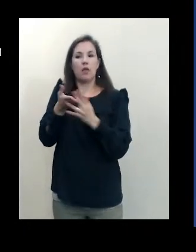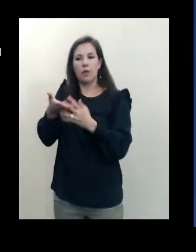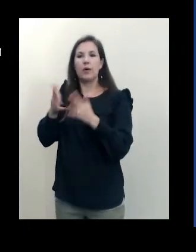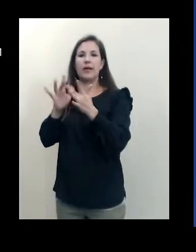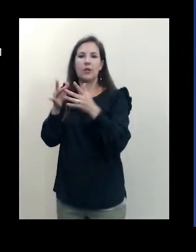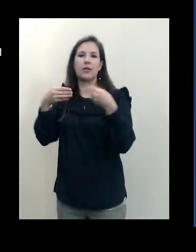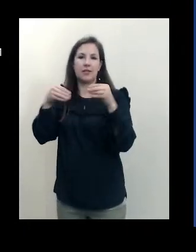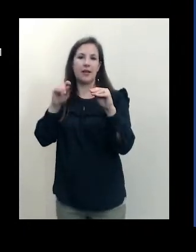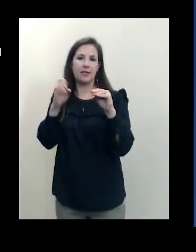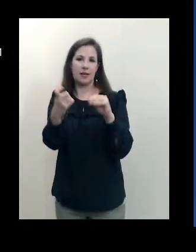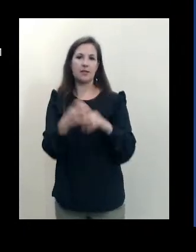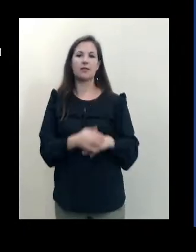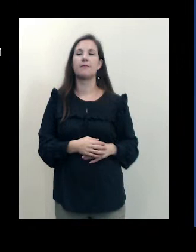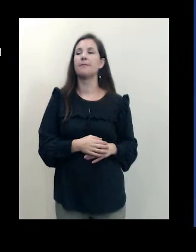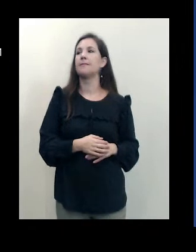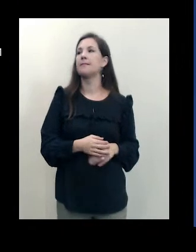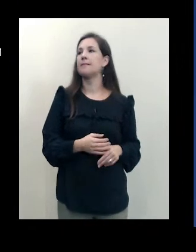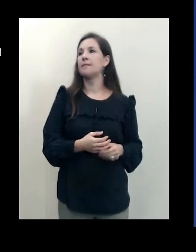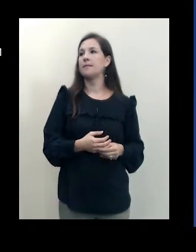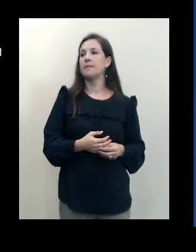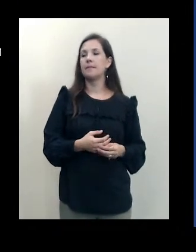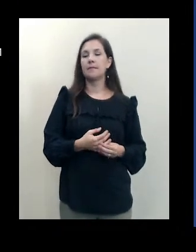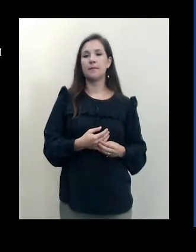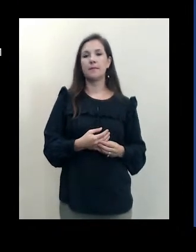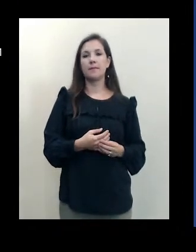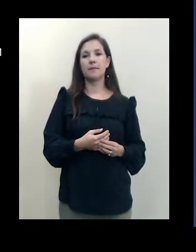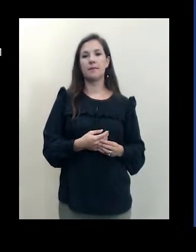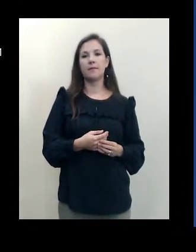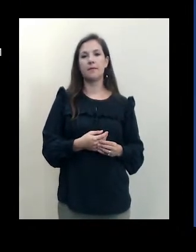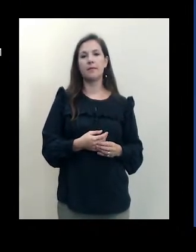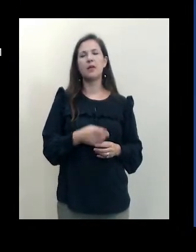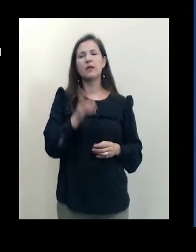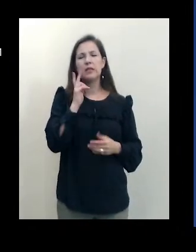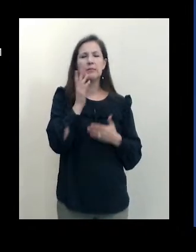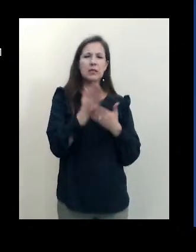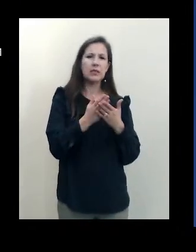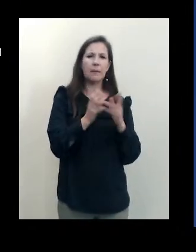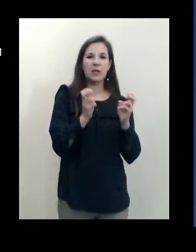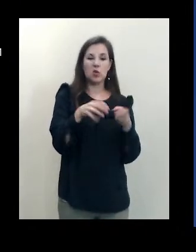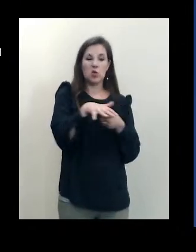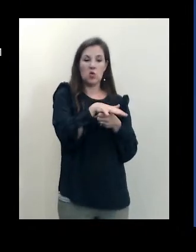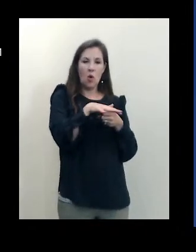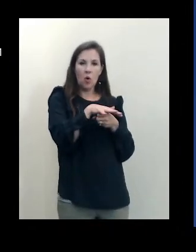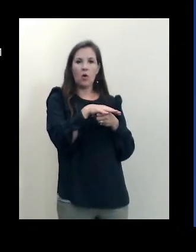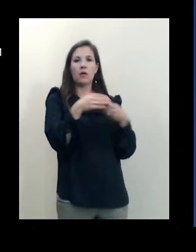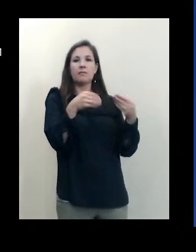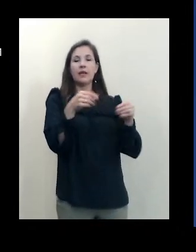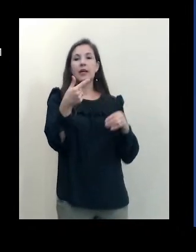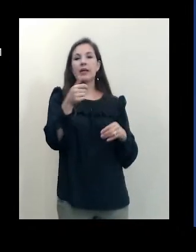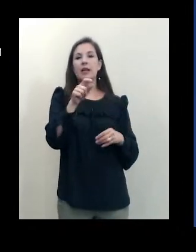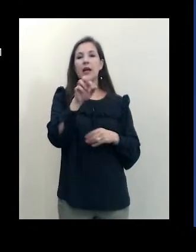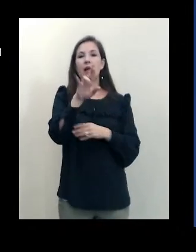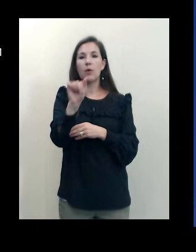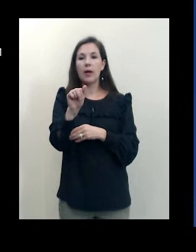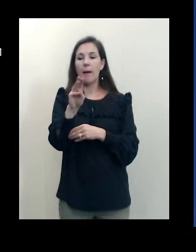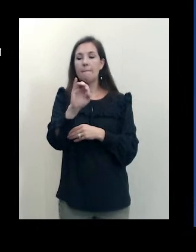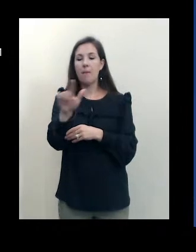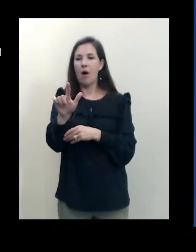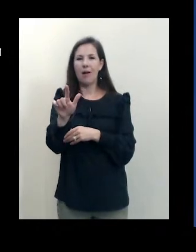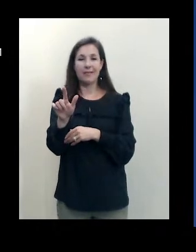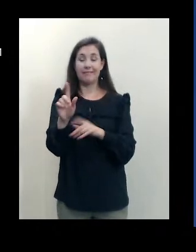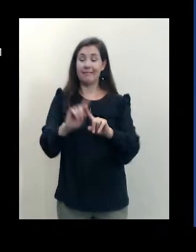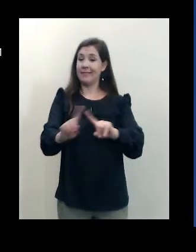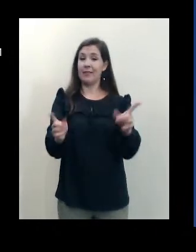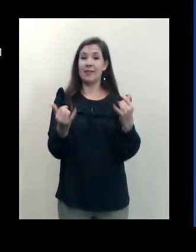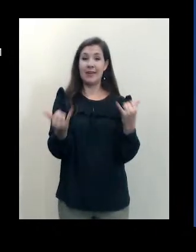tax. So even though we've seen some issues associated with retailers locally, the Galleria Mall is not the Galleria Mall it used to